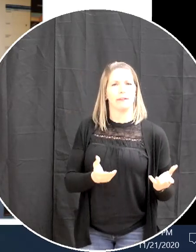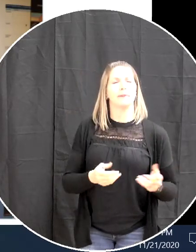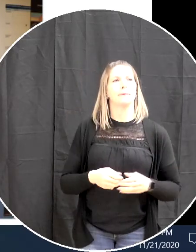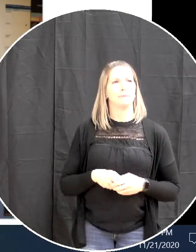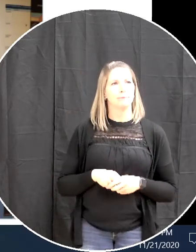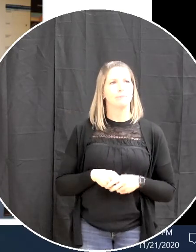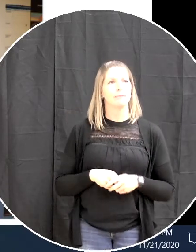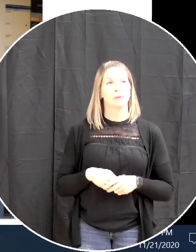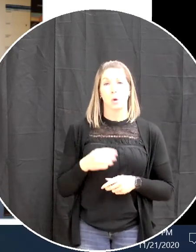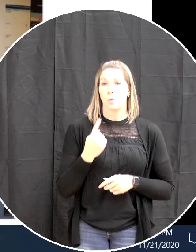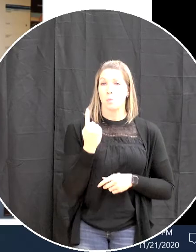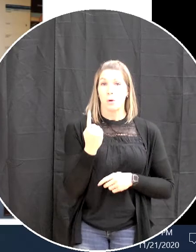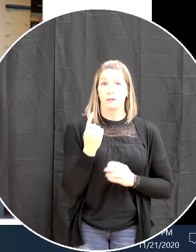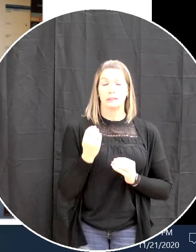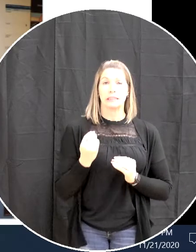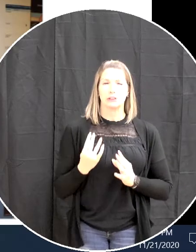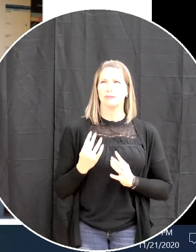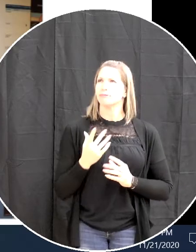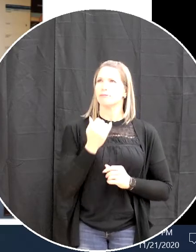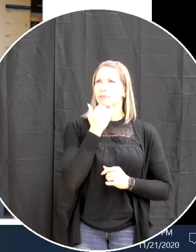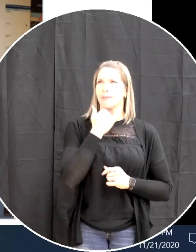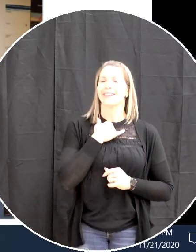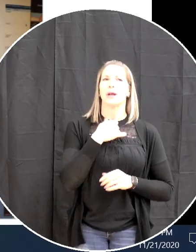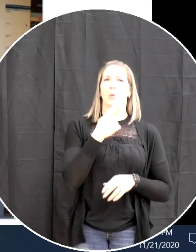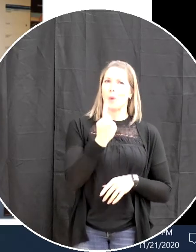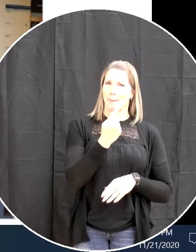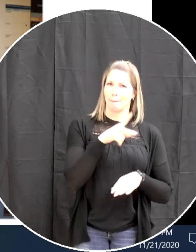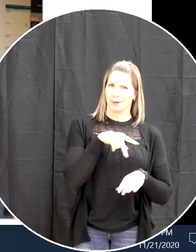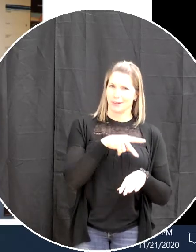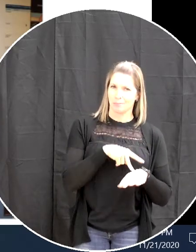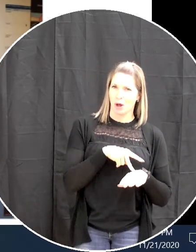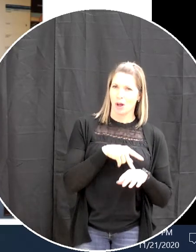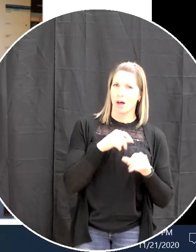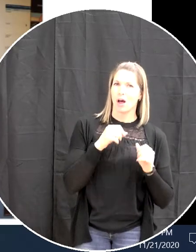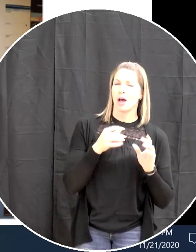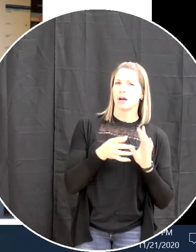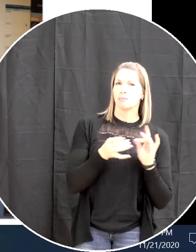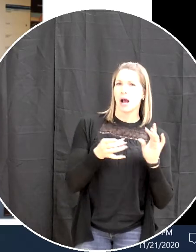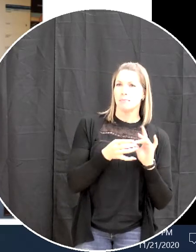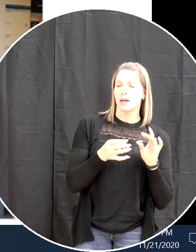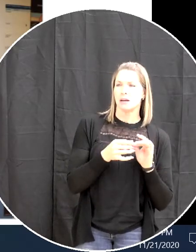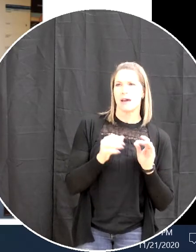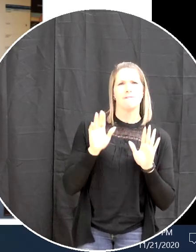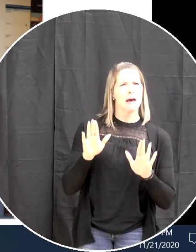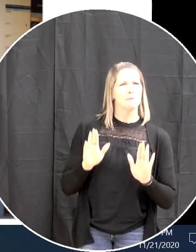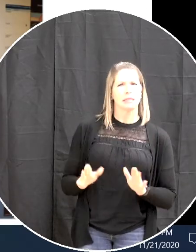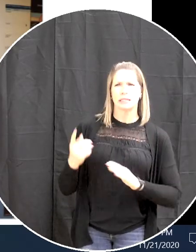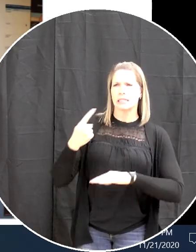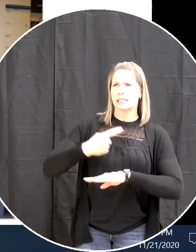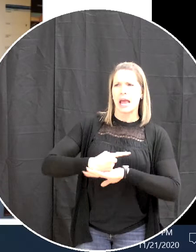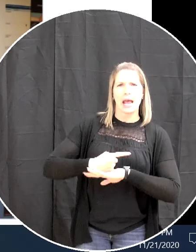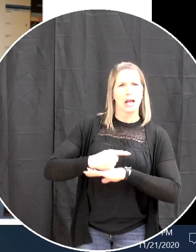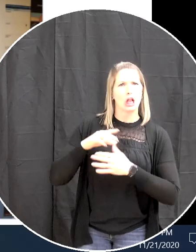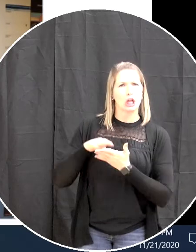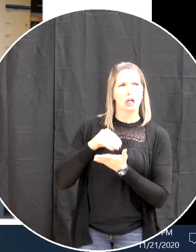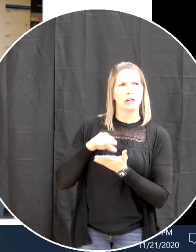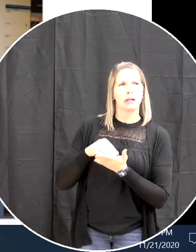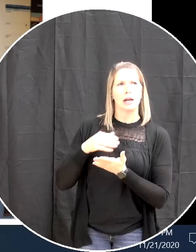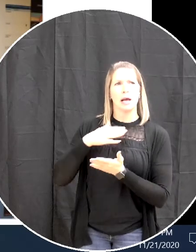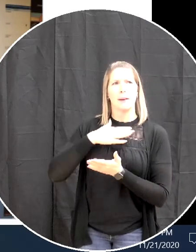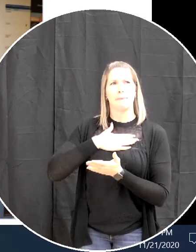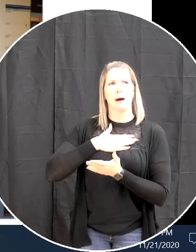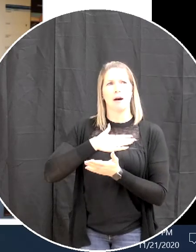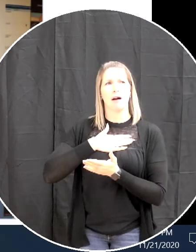One teacher posted, or one principal posted, "Great day of learning with New Pedagogies team. My sticky point: